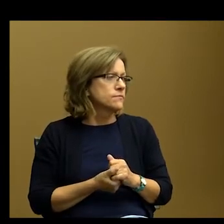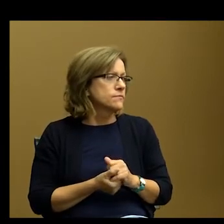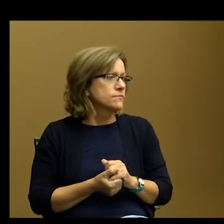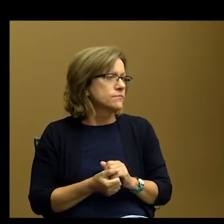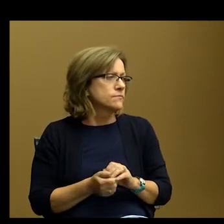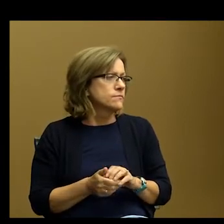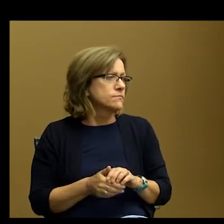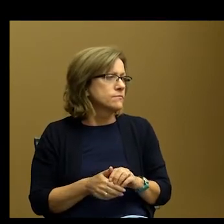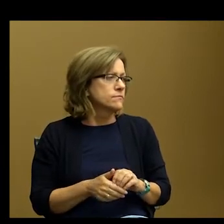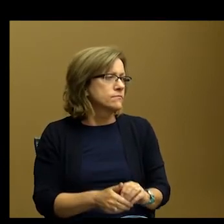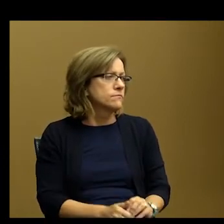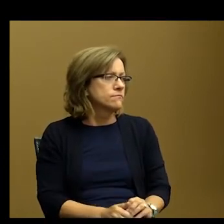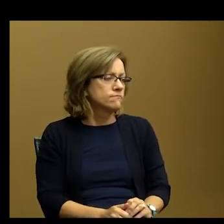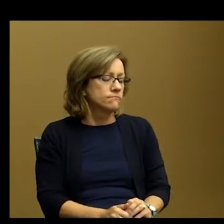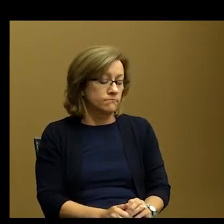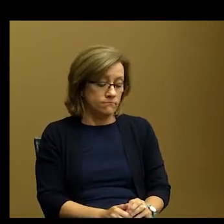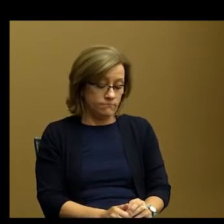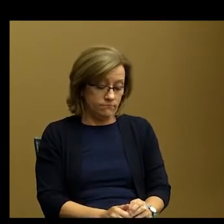right, come on.